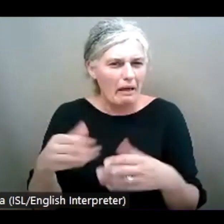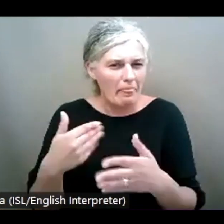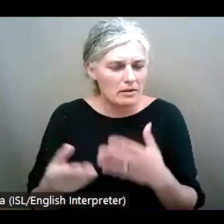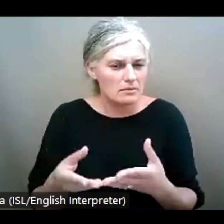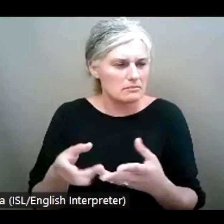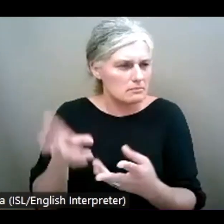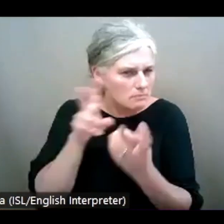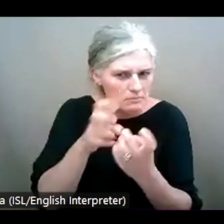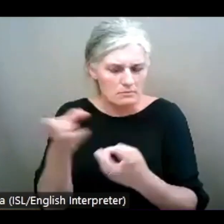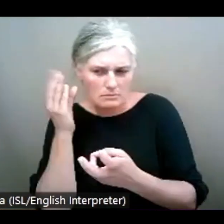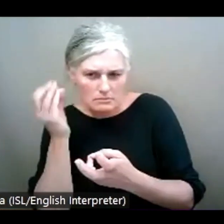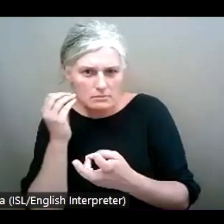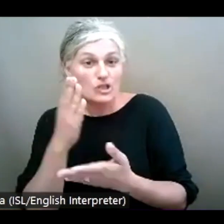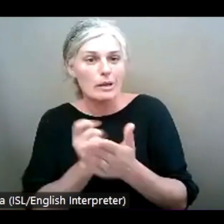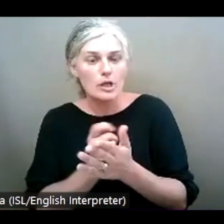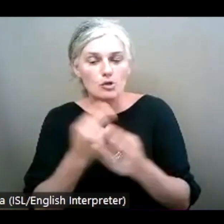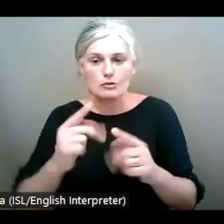that.